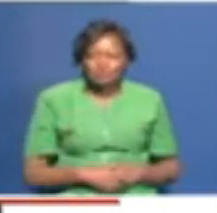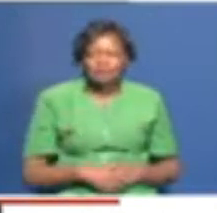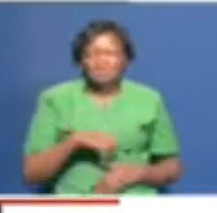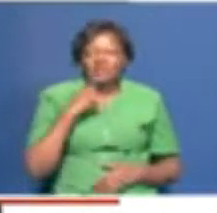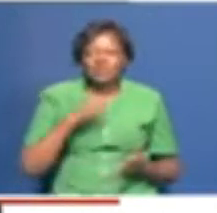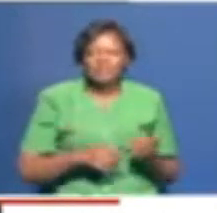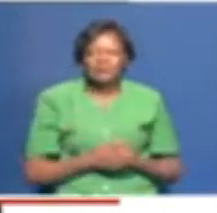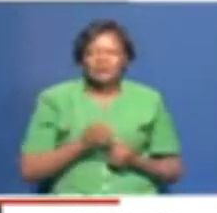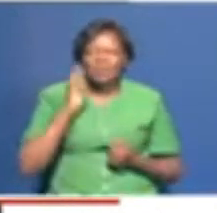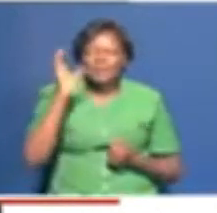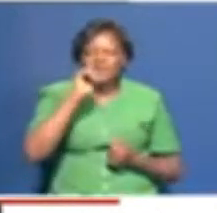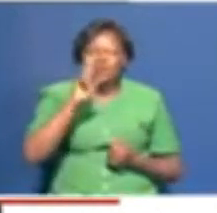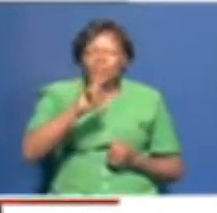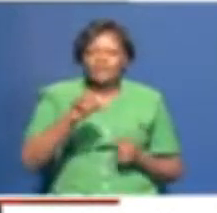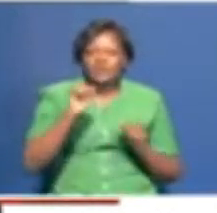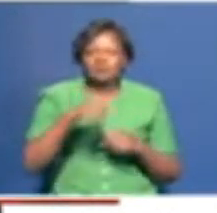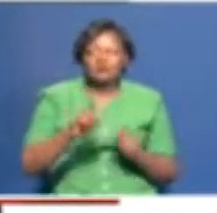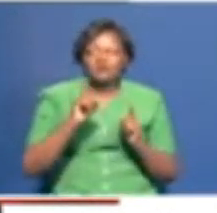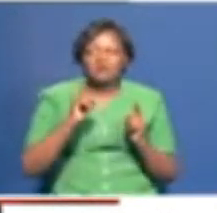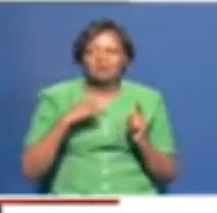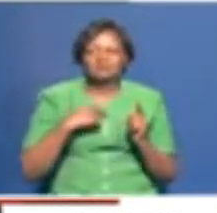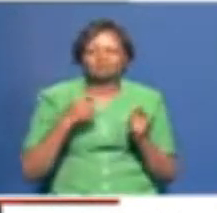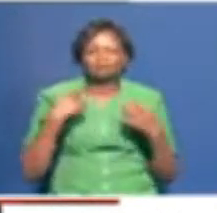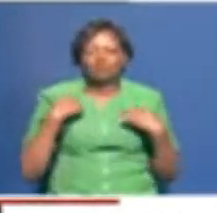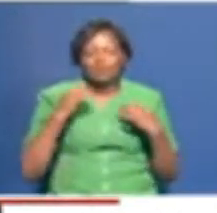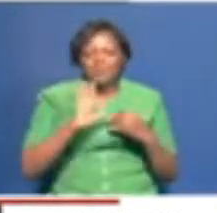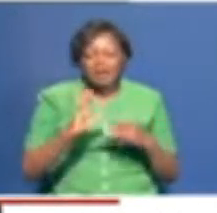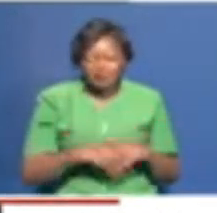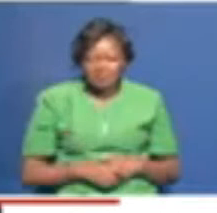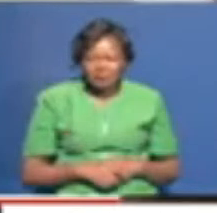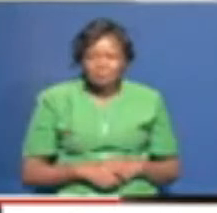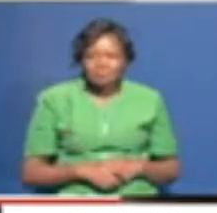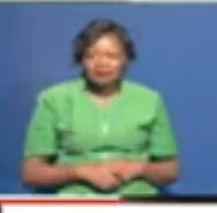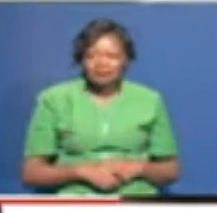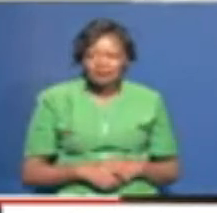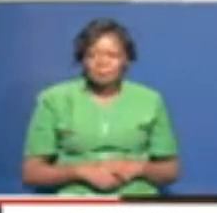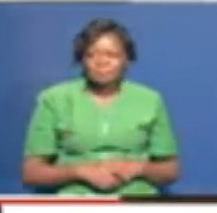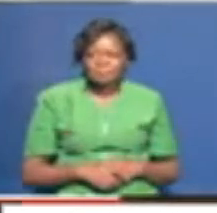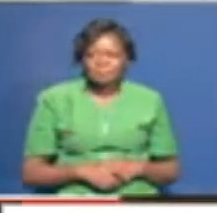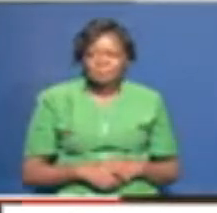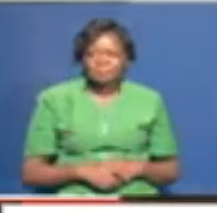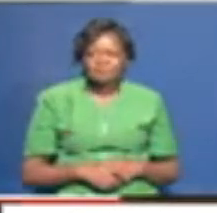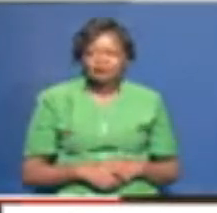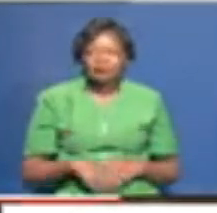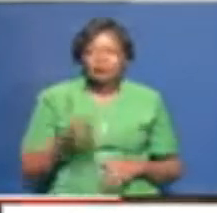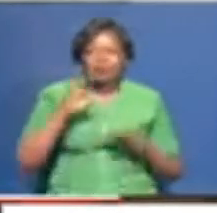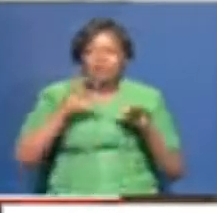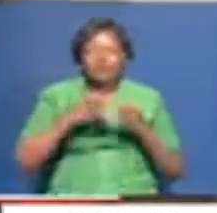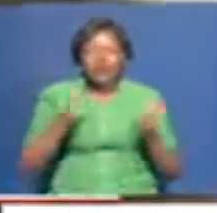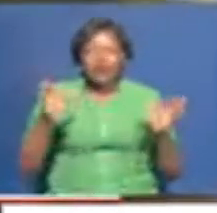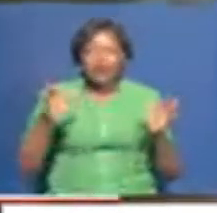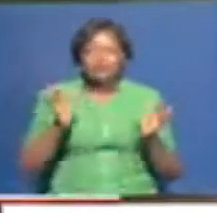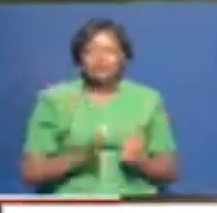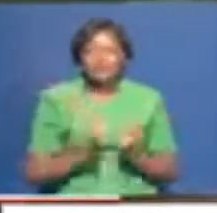I will miss Uhuru for driving himself and his dress code. At last, Uhuru Gardens is open to the